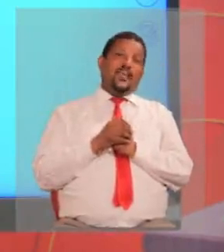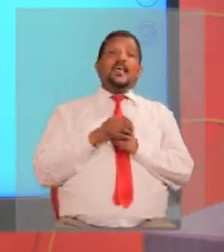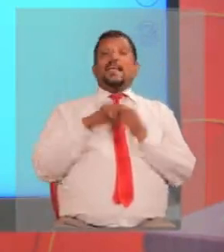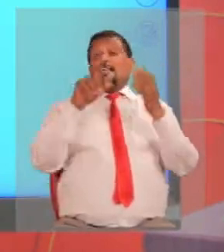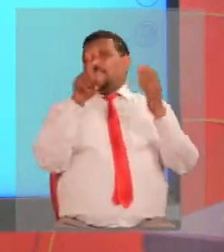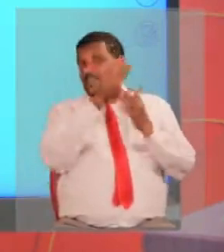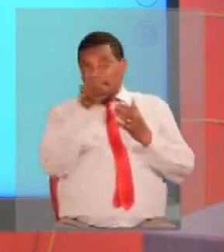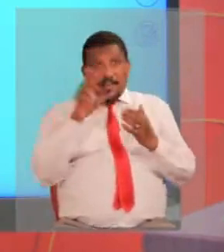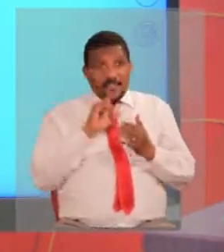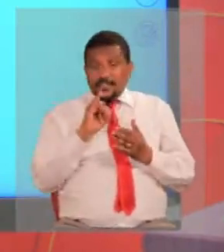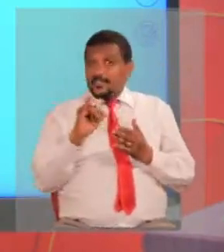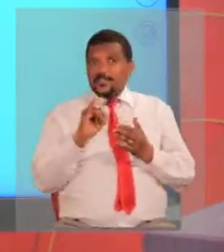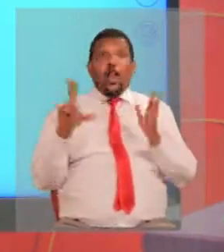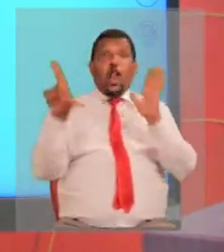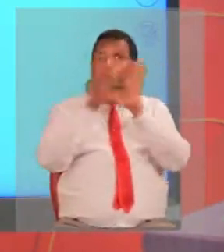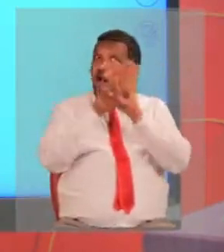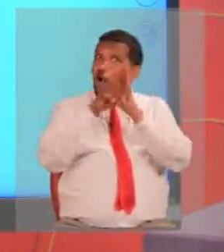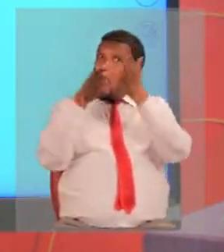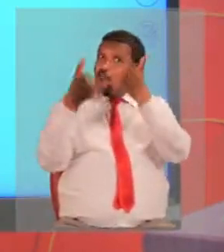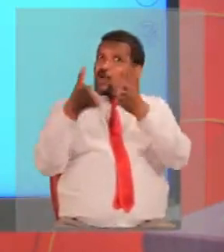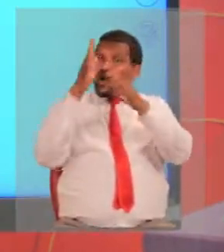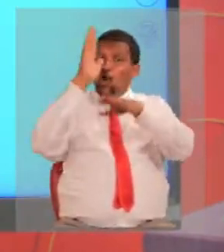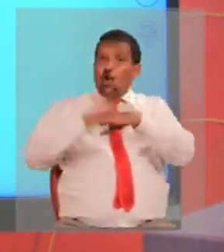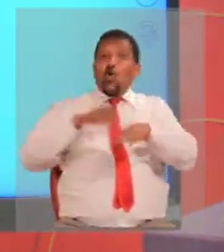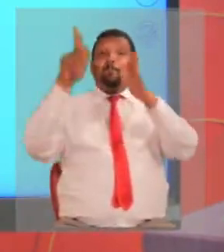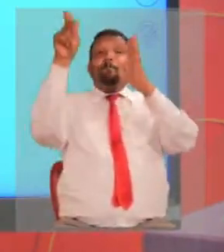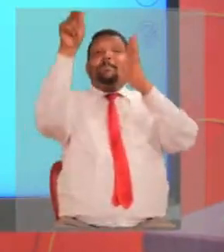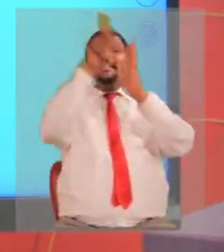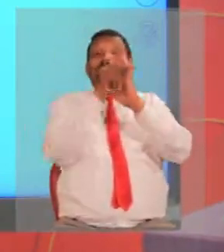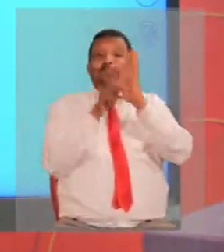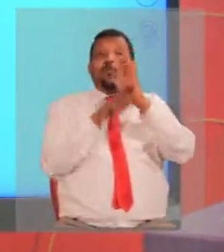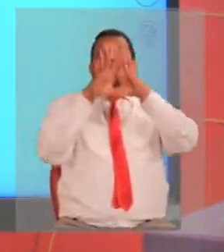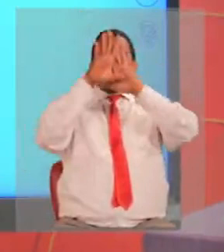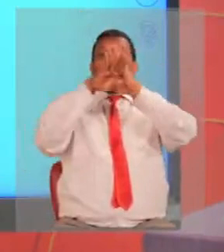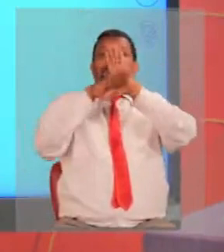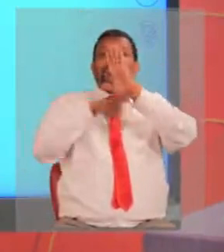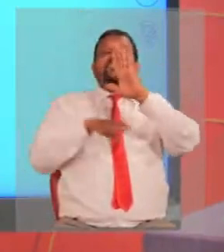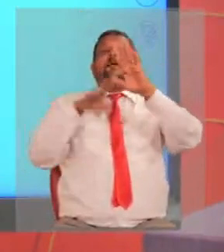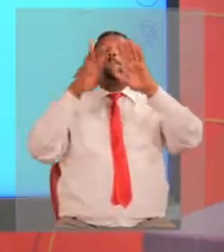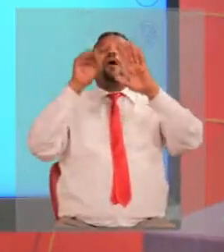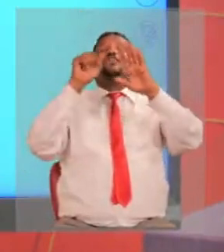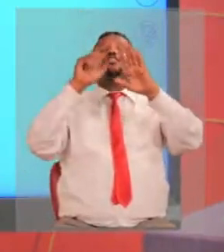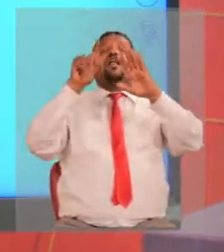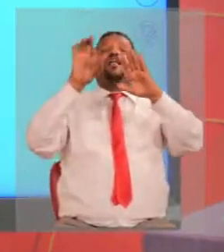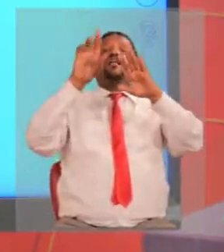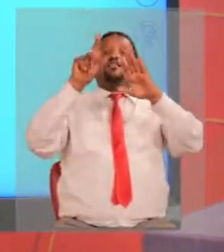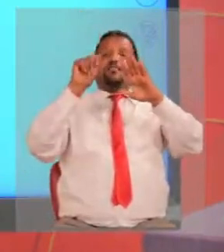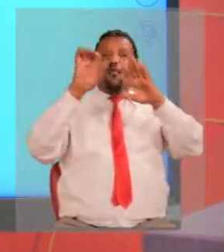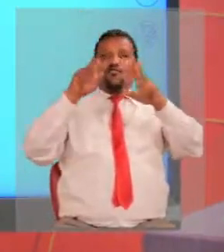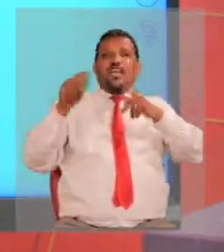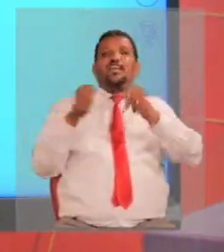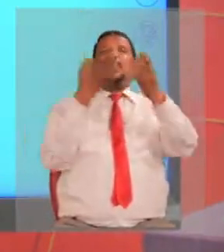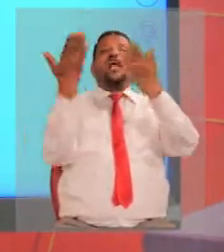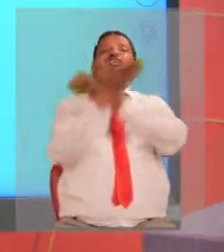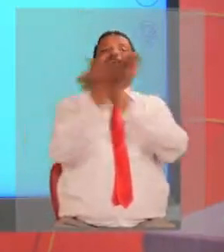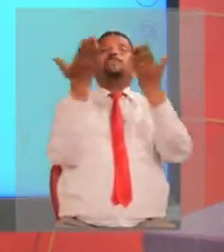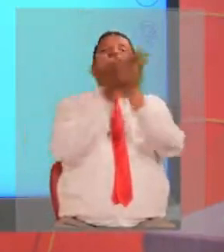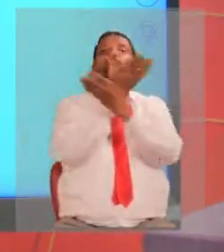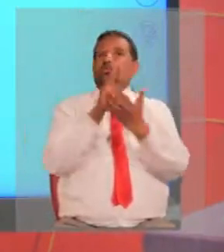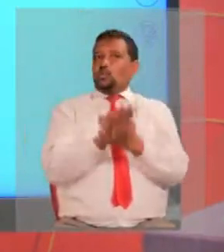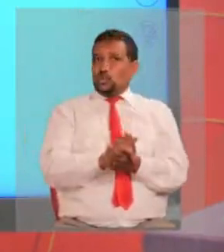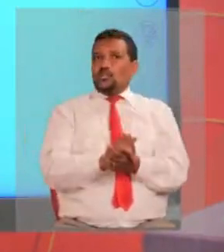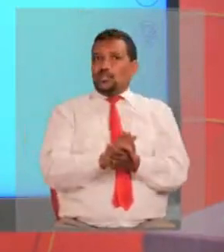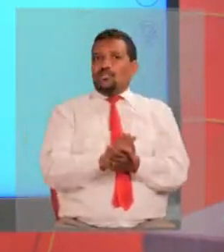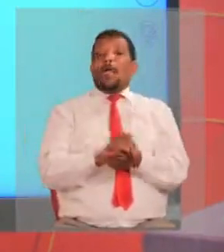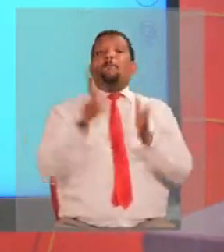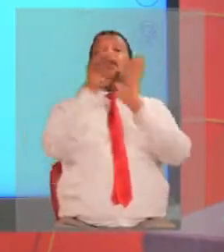There is a law called the principle of diminishing marginal rate of technical substitution.